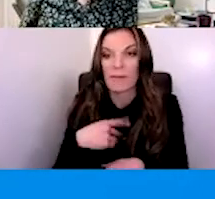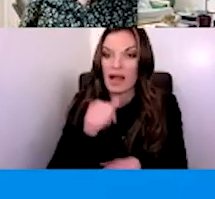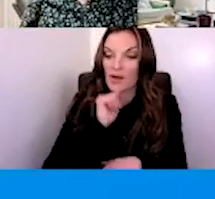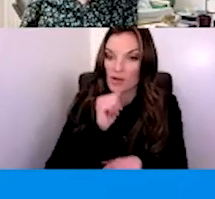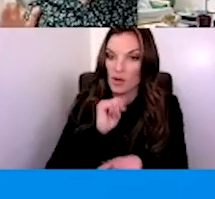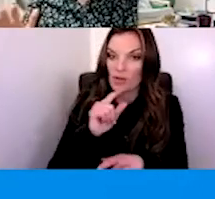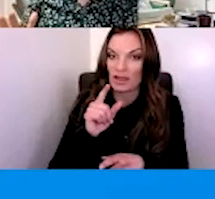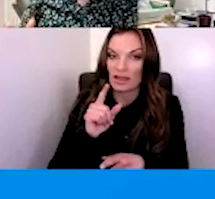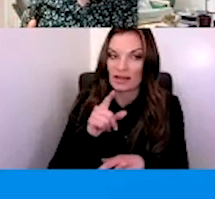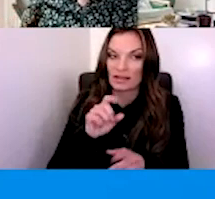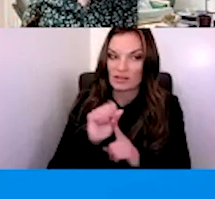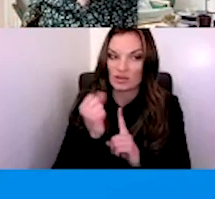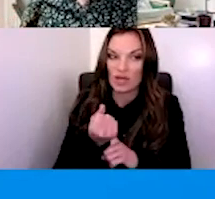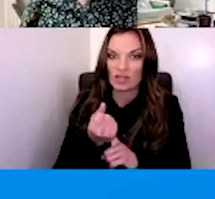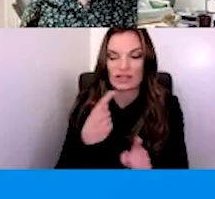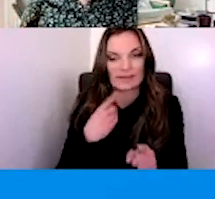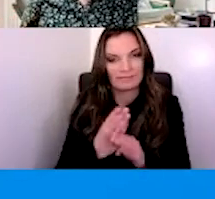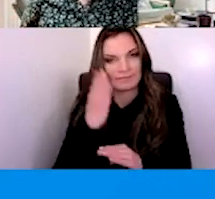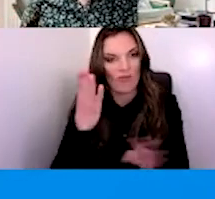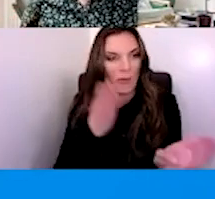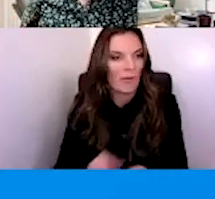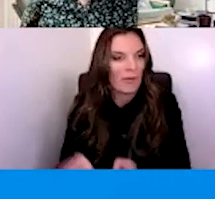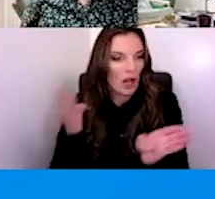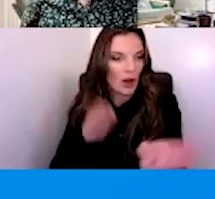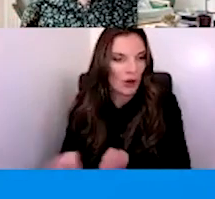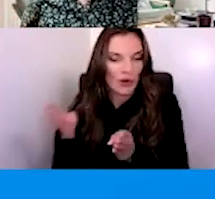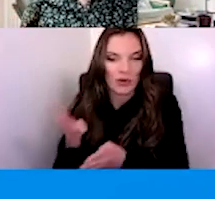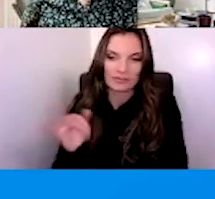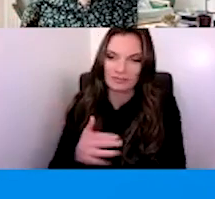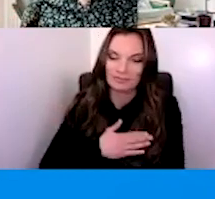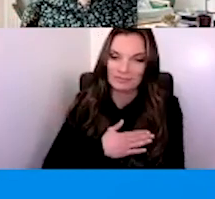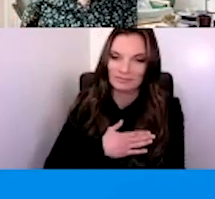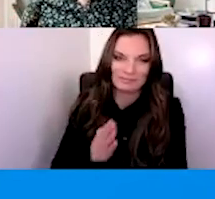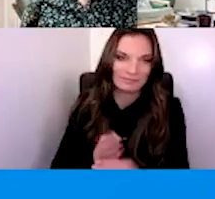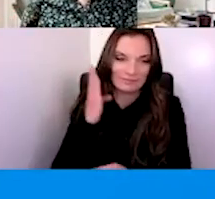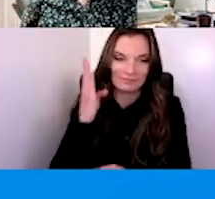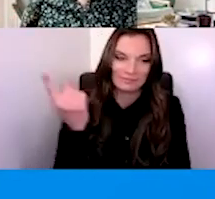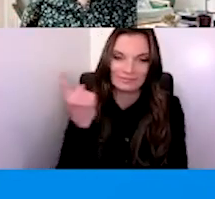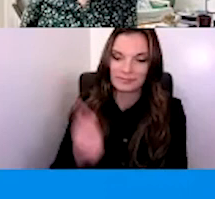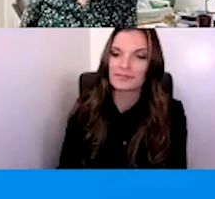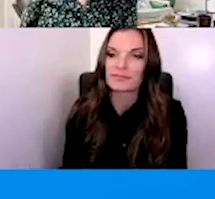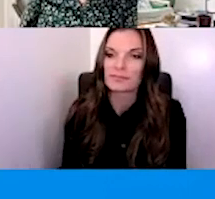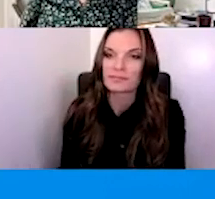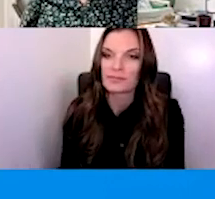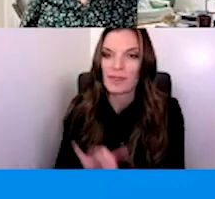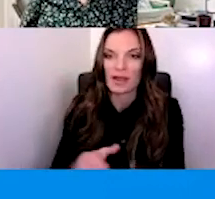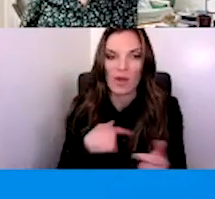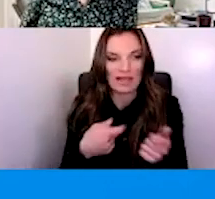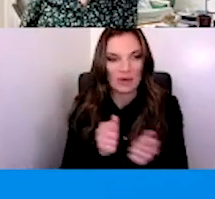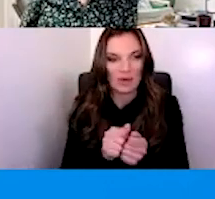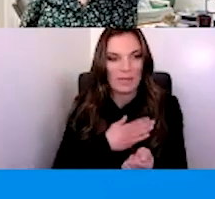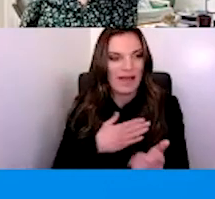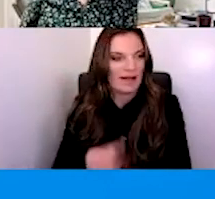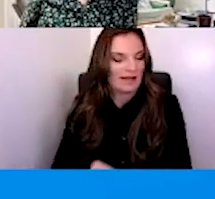is over preparing and over planning. It's kind of a way that I guess try to deal with my anxiety. And